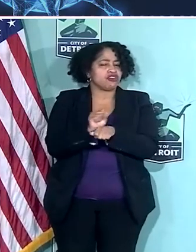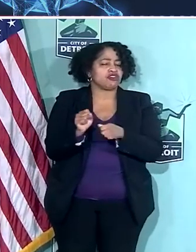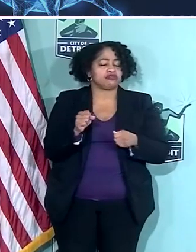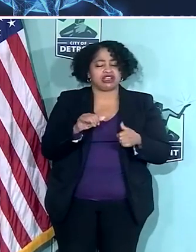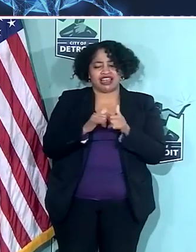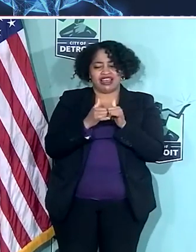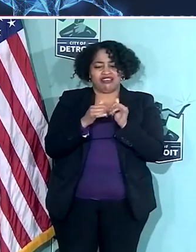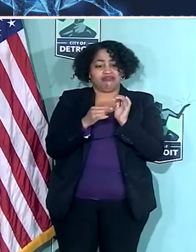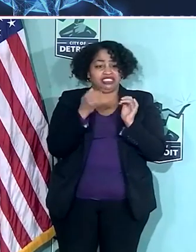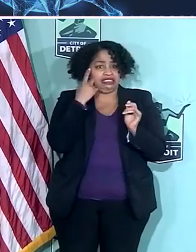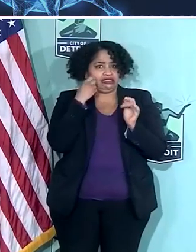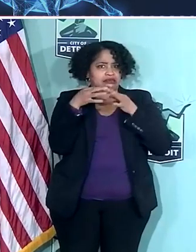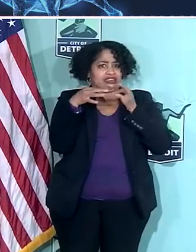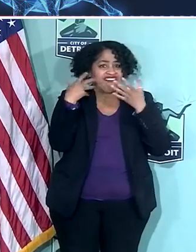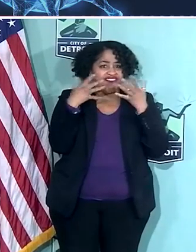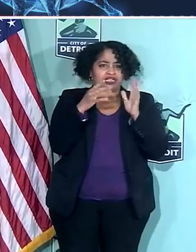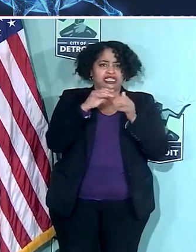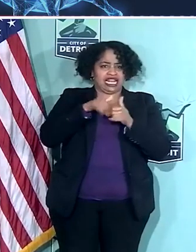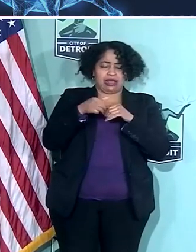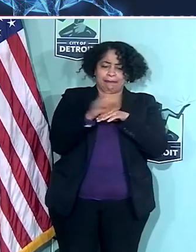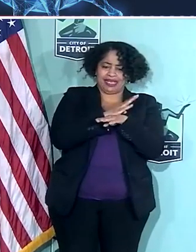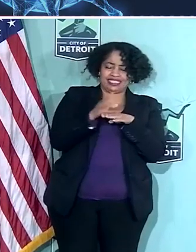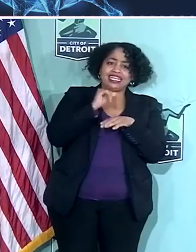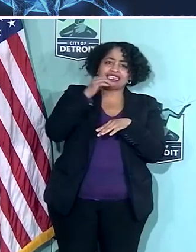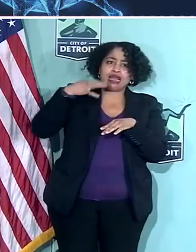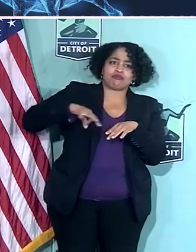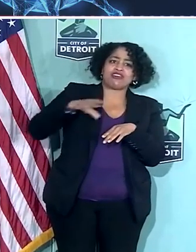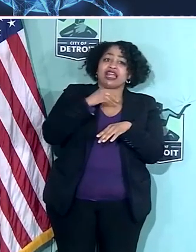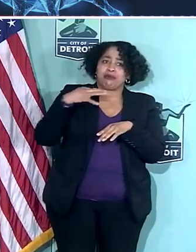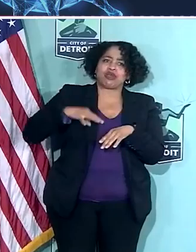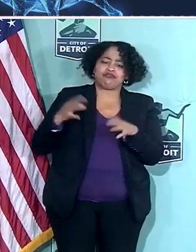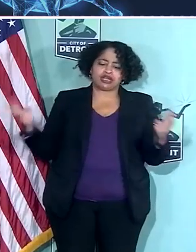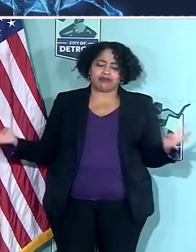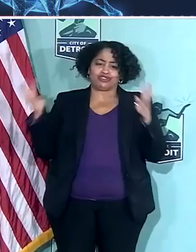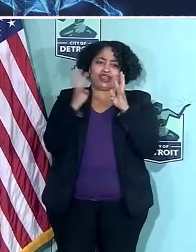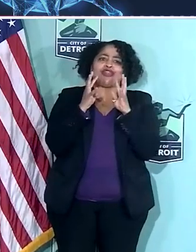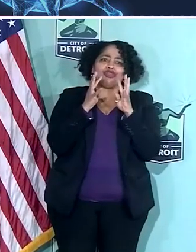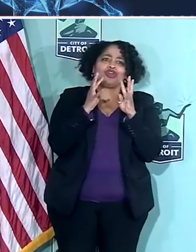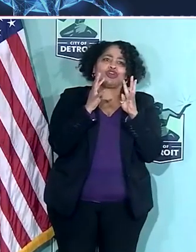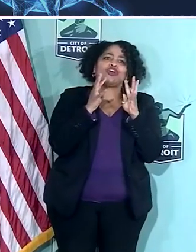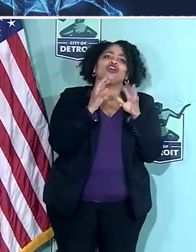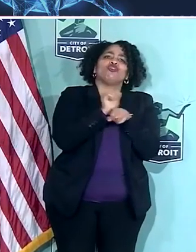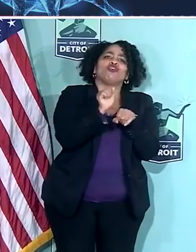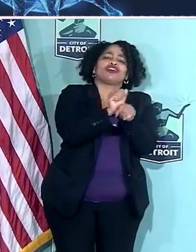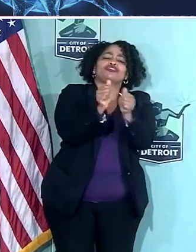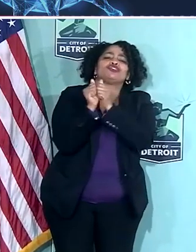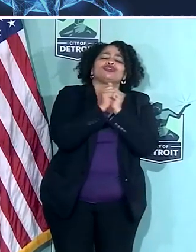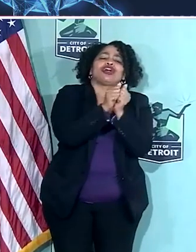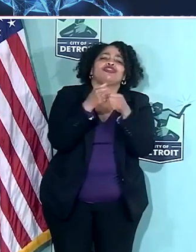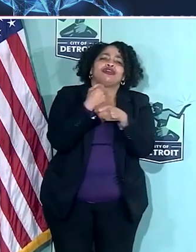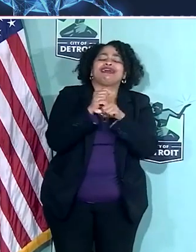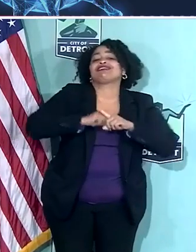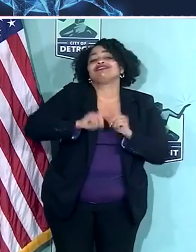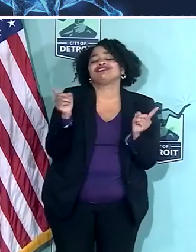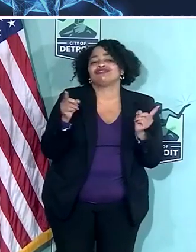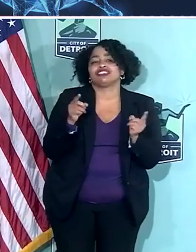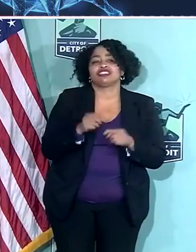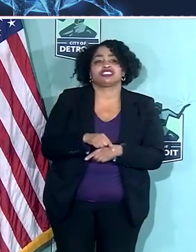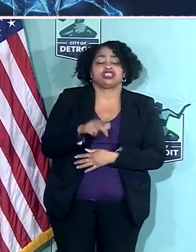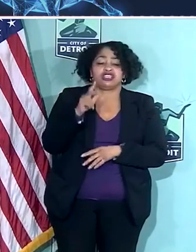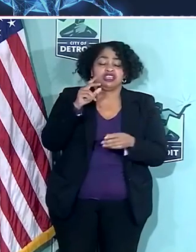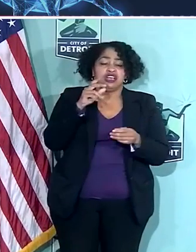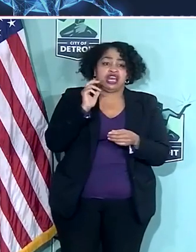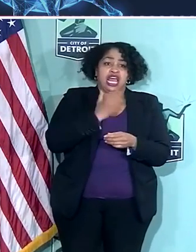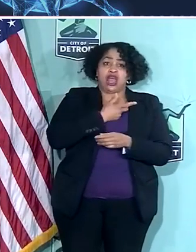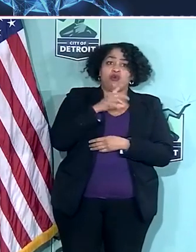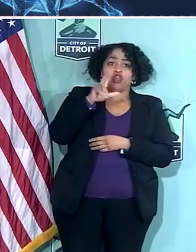government, business, and nonprofit have come together throughout this crisis to make a difference. The city's 36,000 plus small